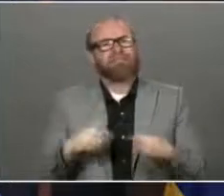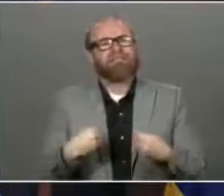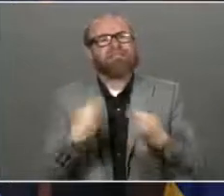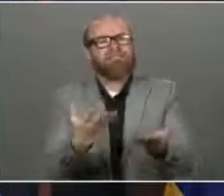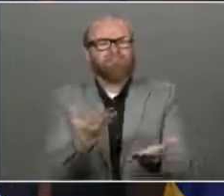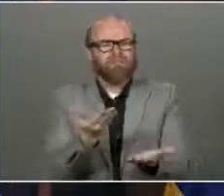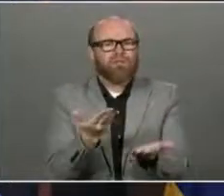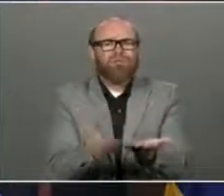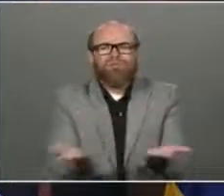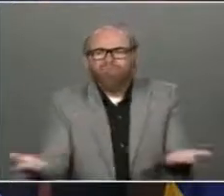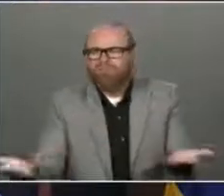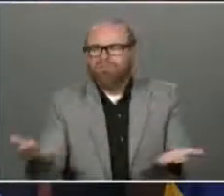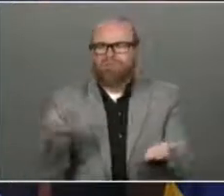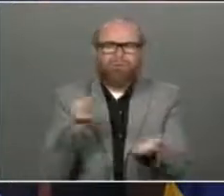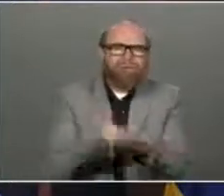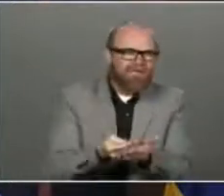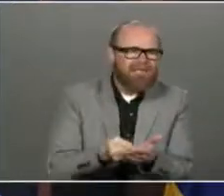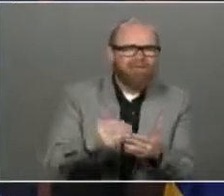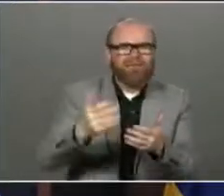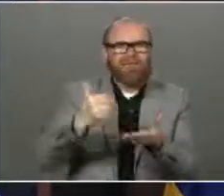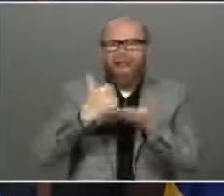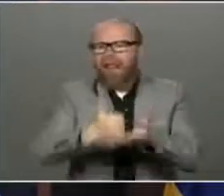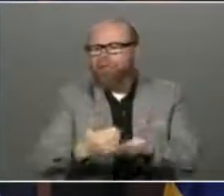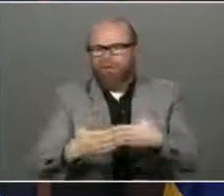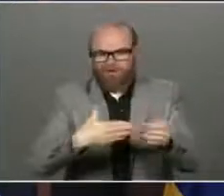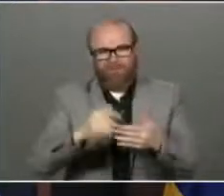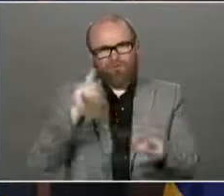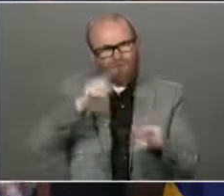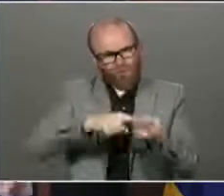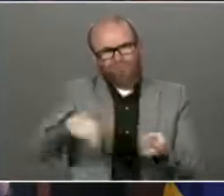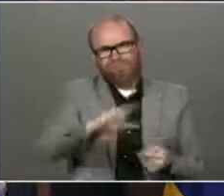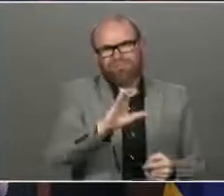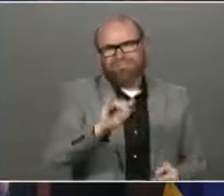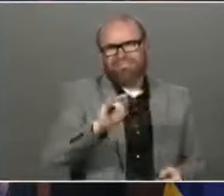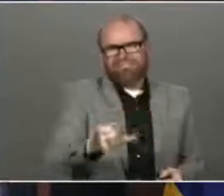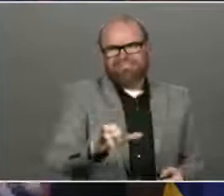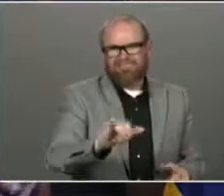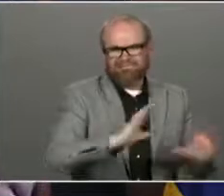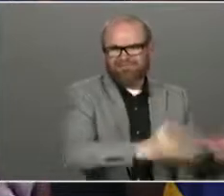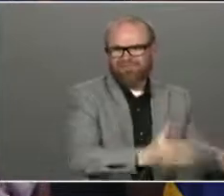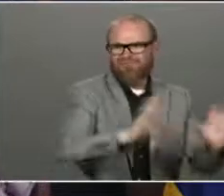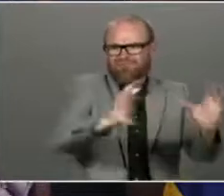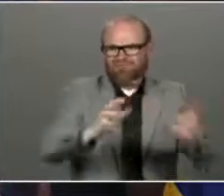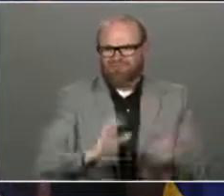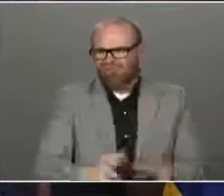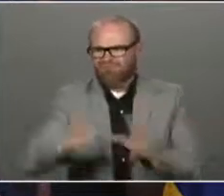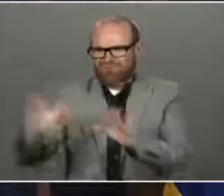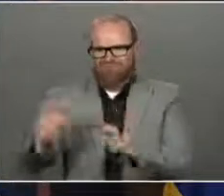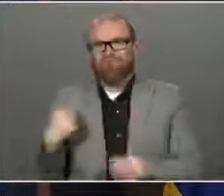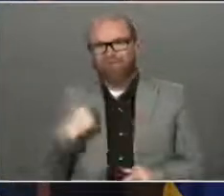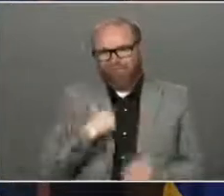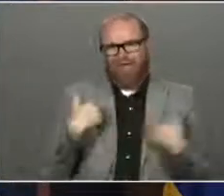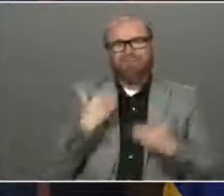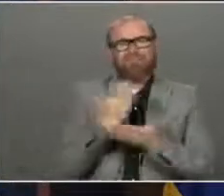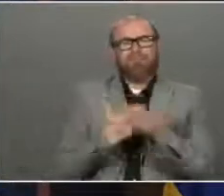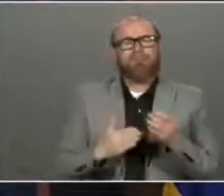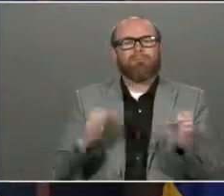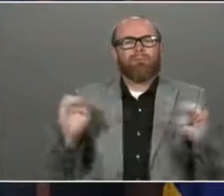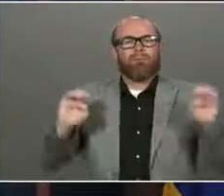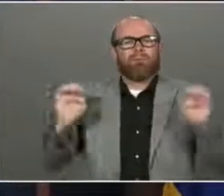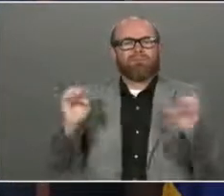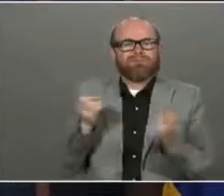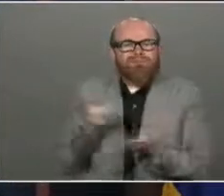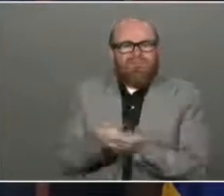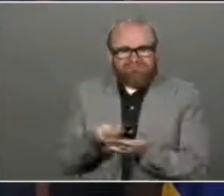make resources available to those districts. We do have emergency funds that we set aside, that the